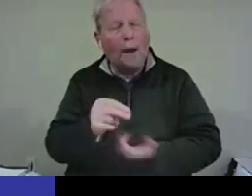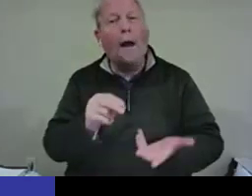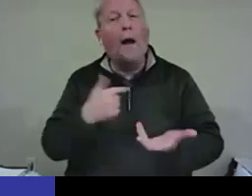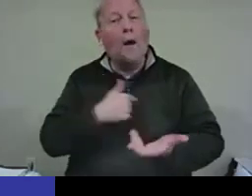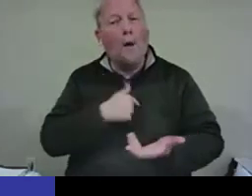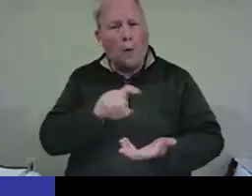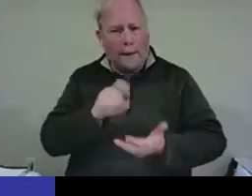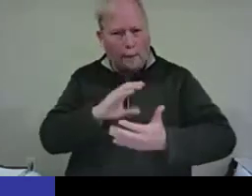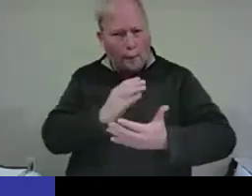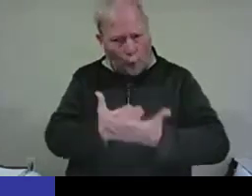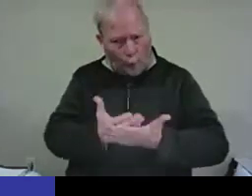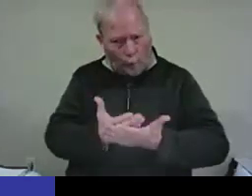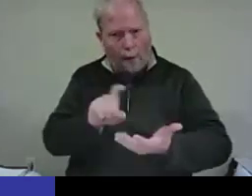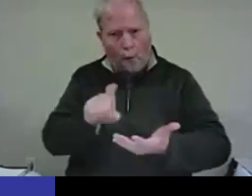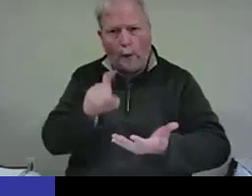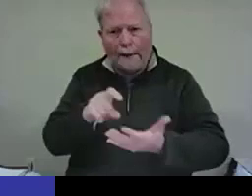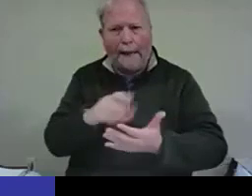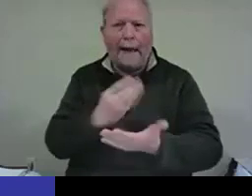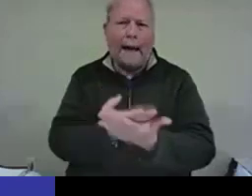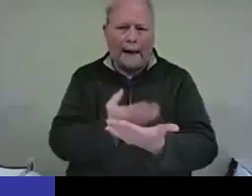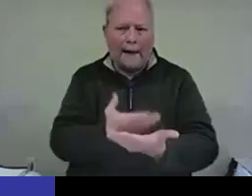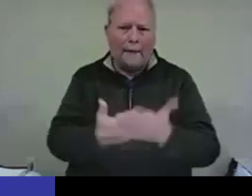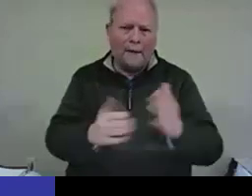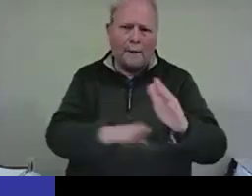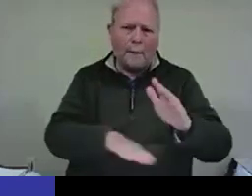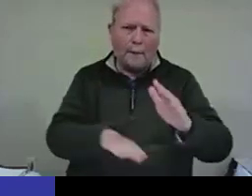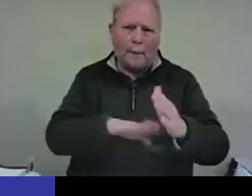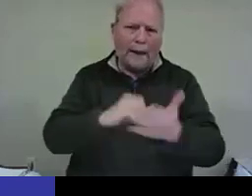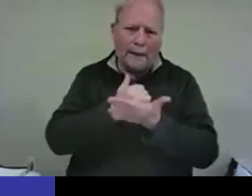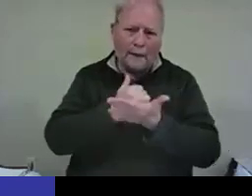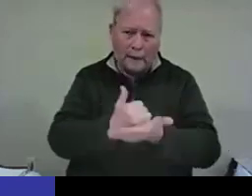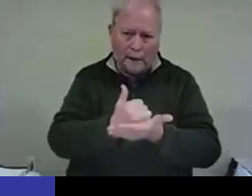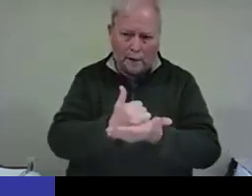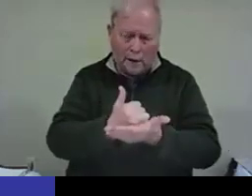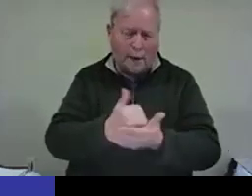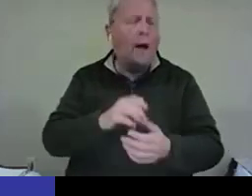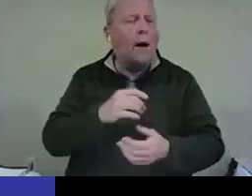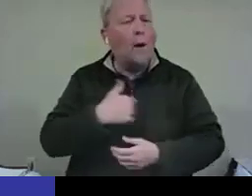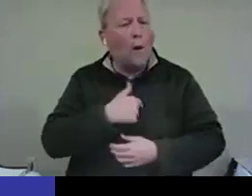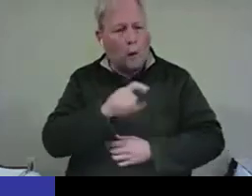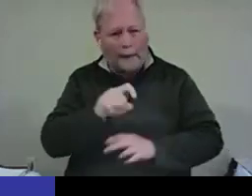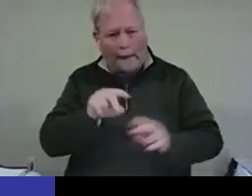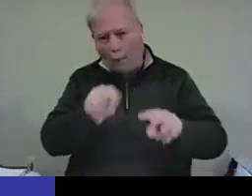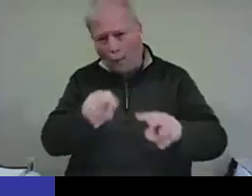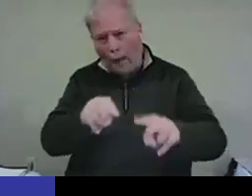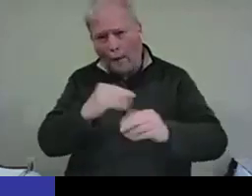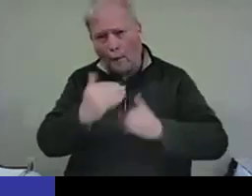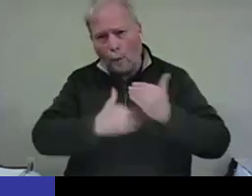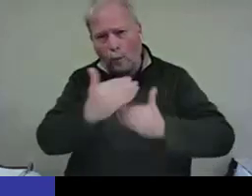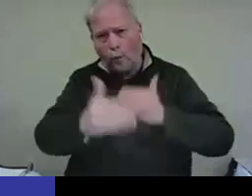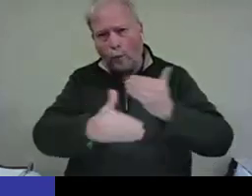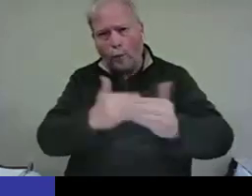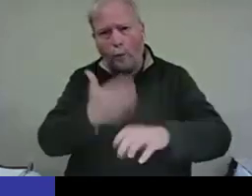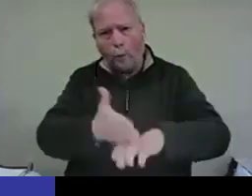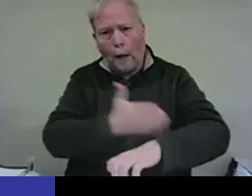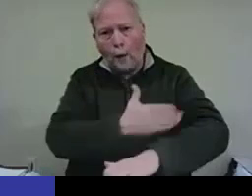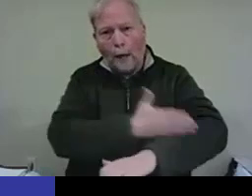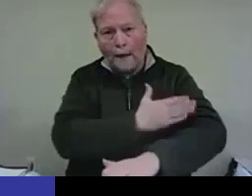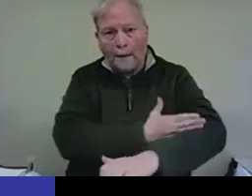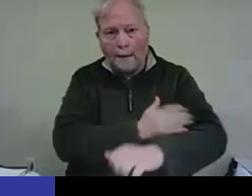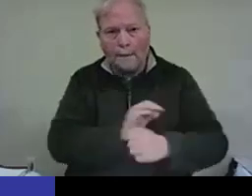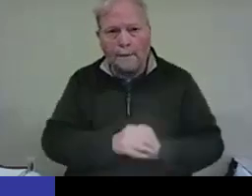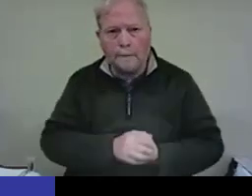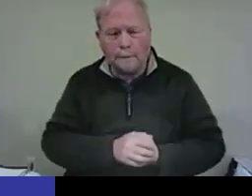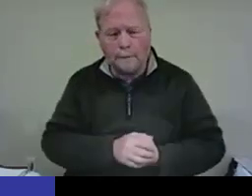and monitor their progress. You could see a scenario, though, where a team provides